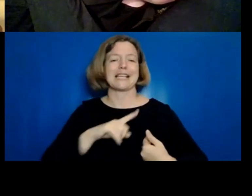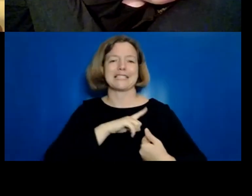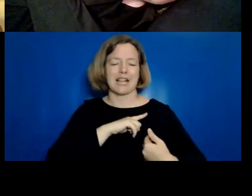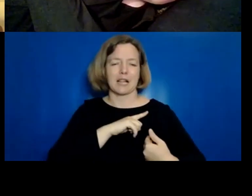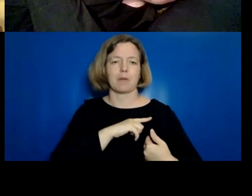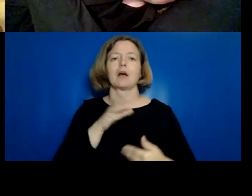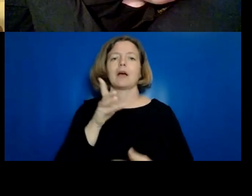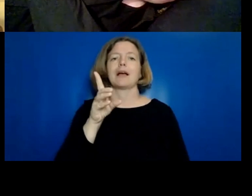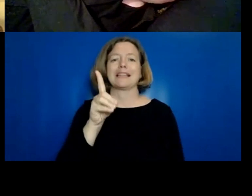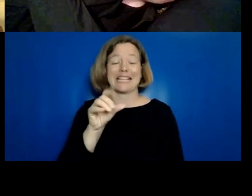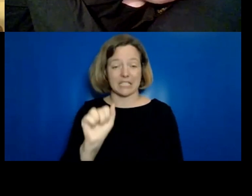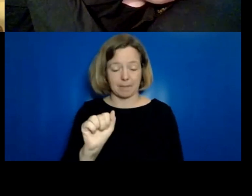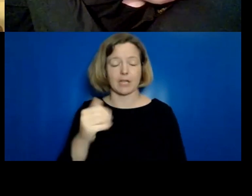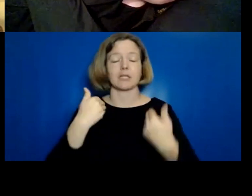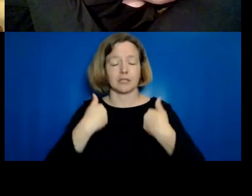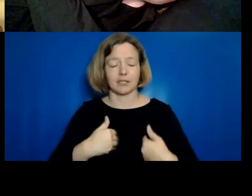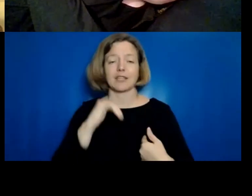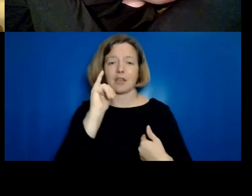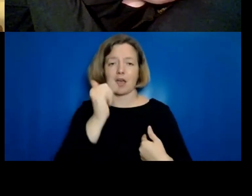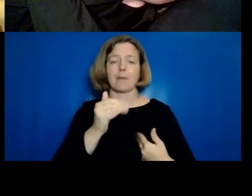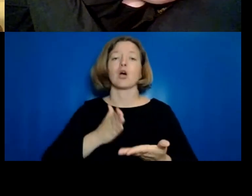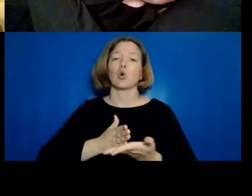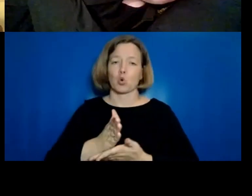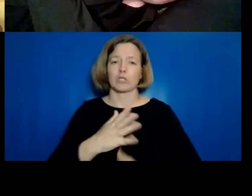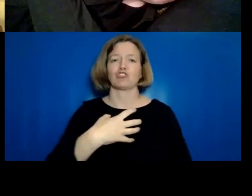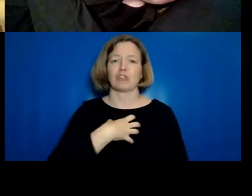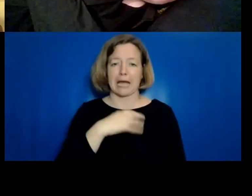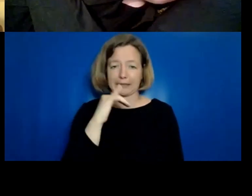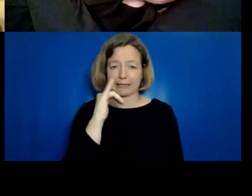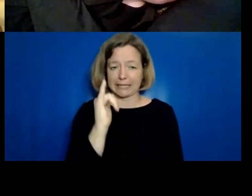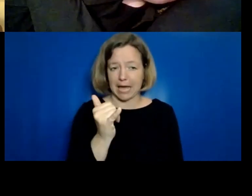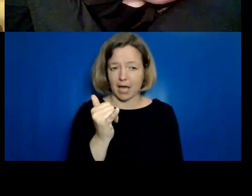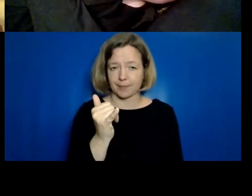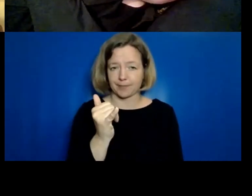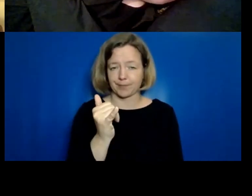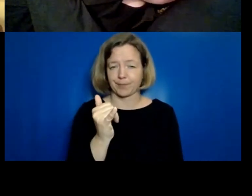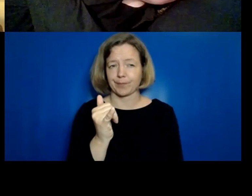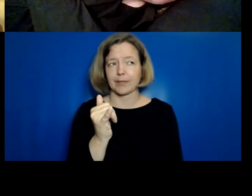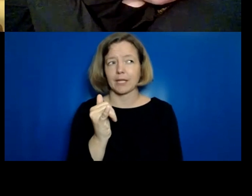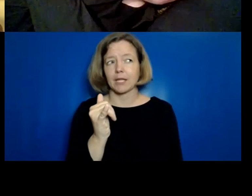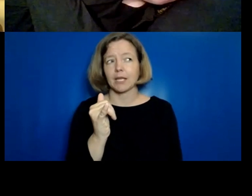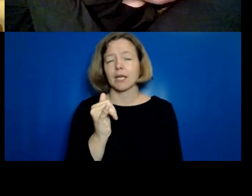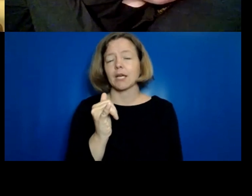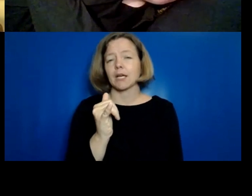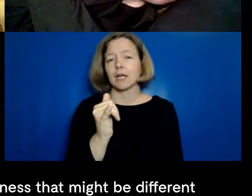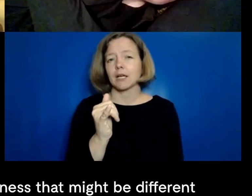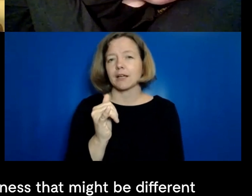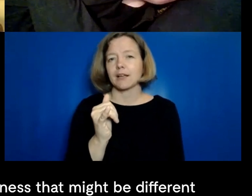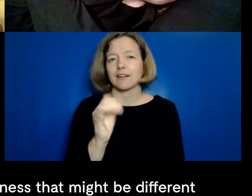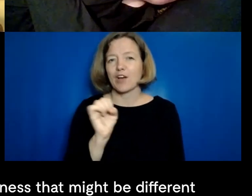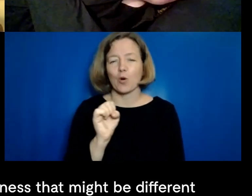me that also speaks to a certain way I